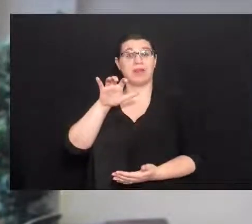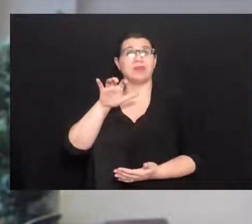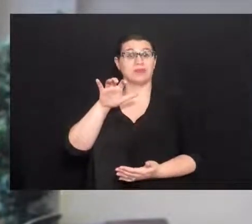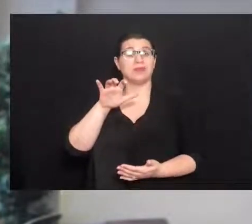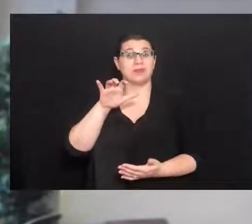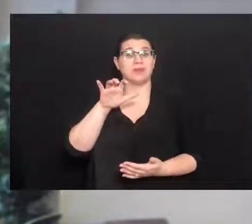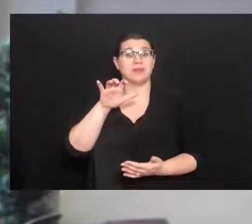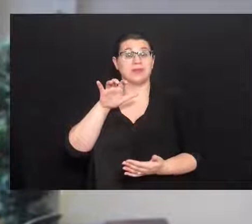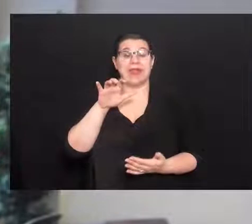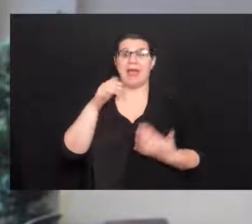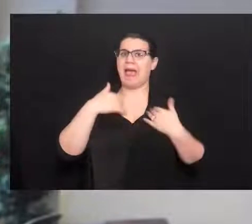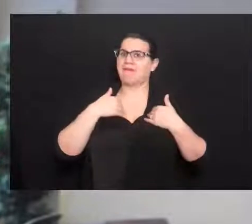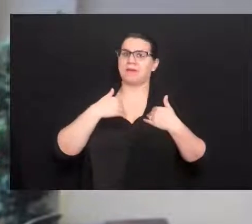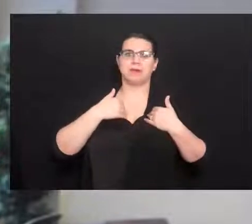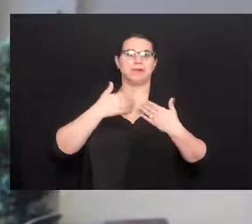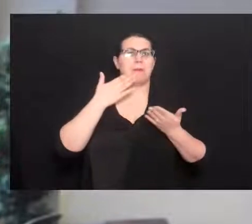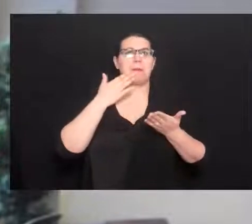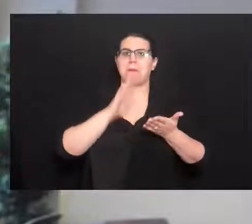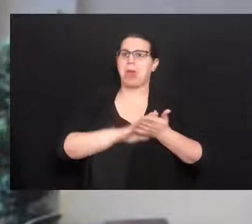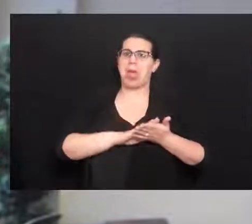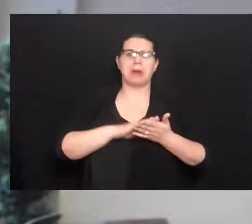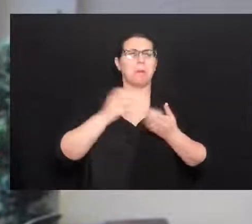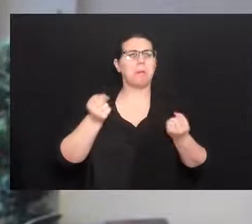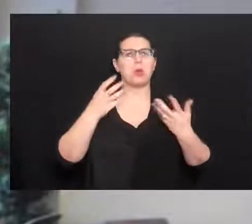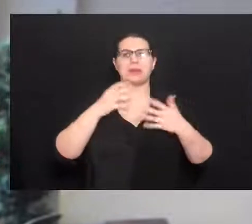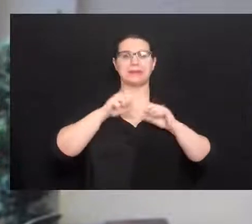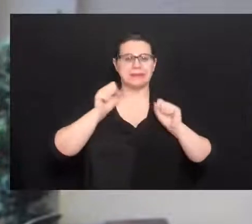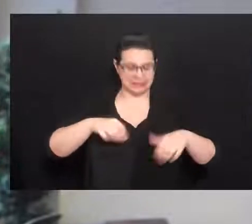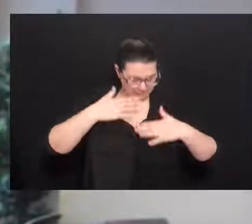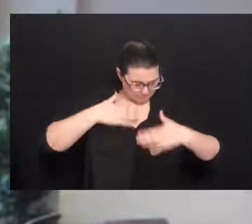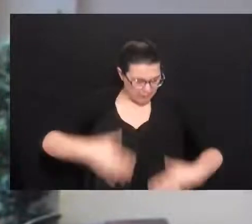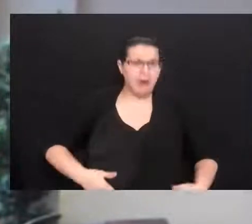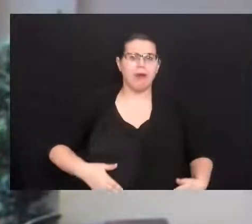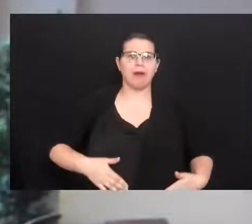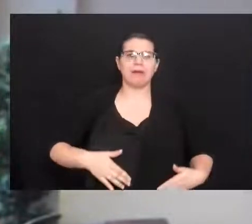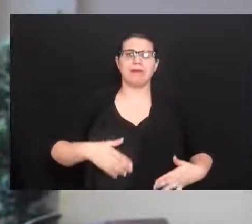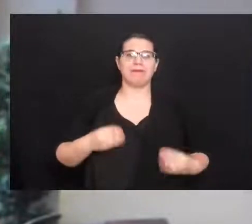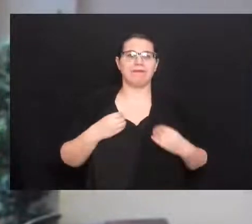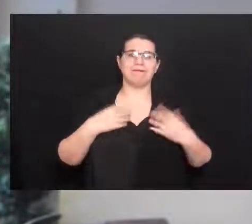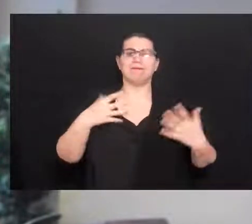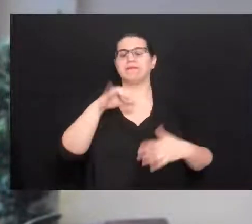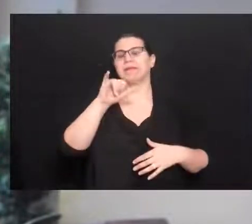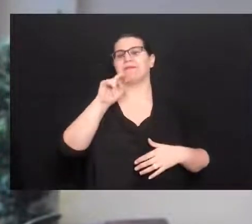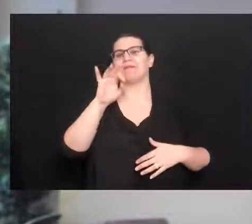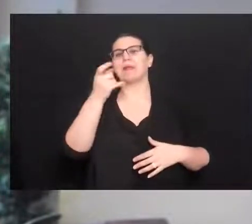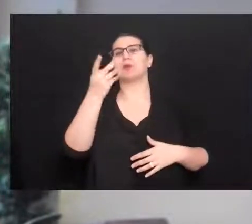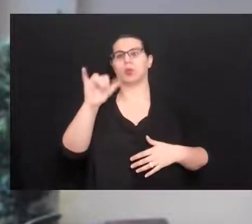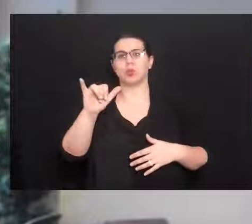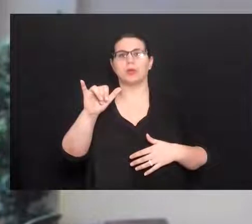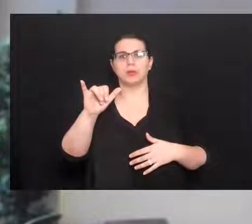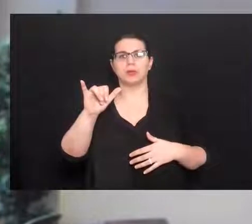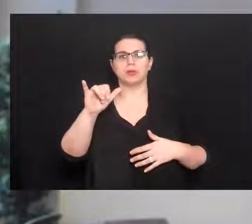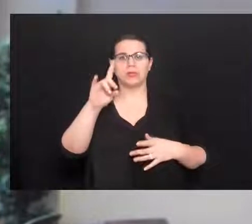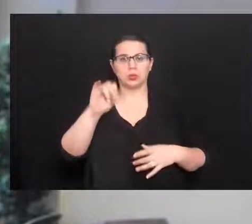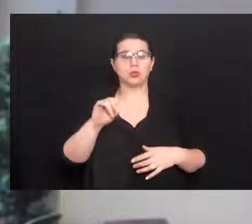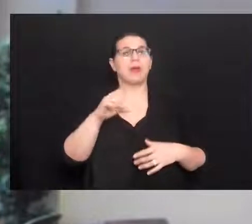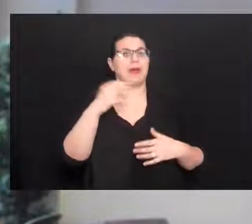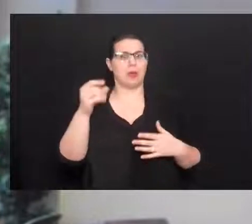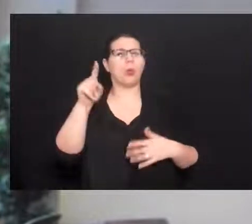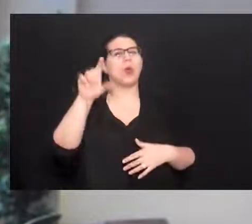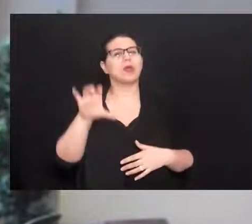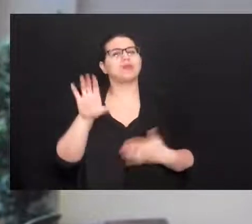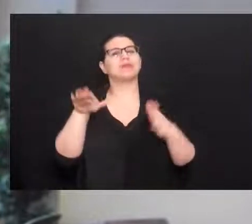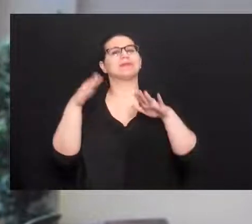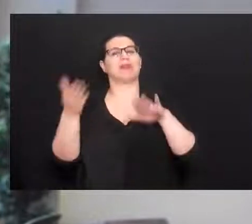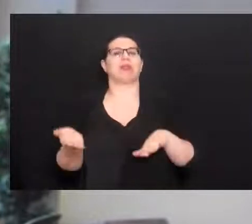multi-system inflammatory disorder, and 100 deaths in children 5 to 11 from COVID-19, making